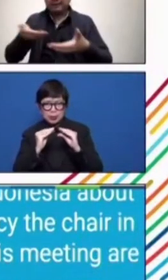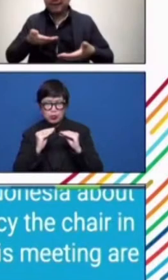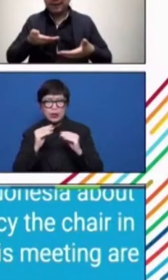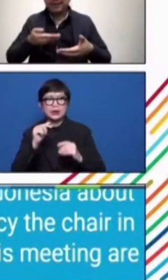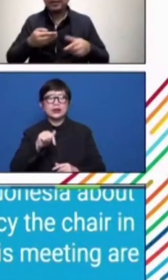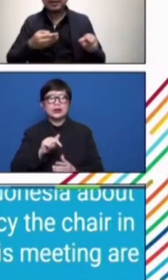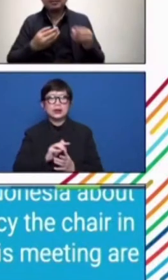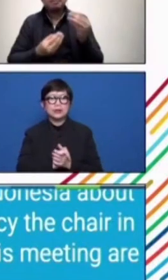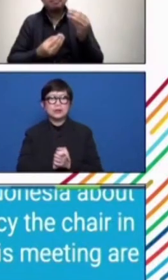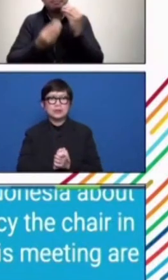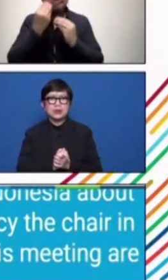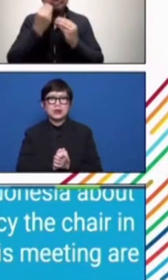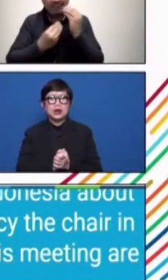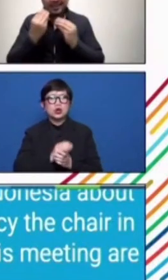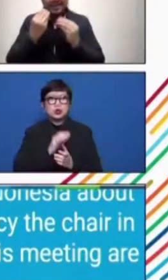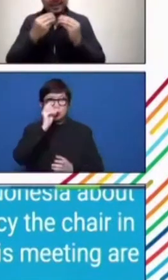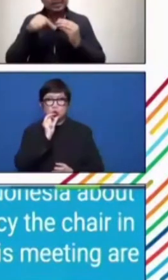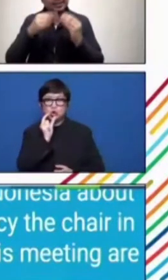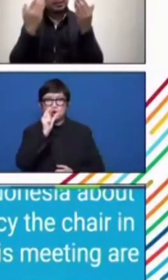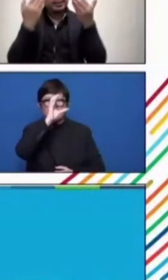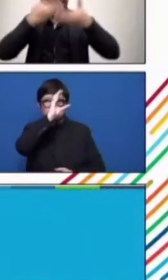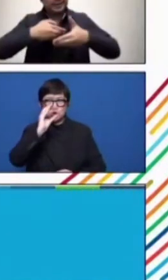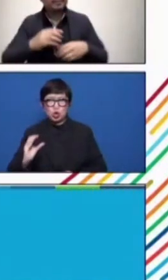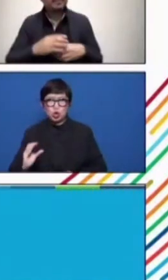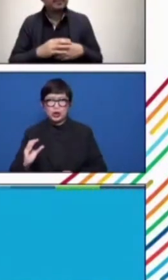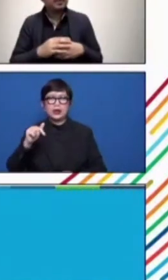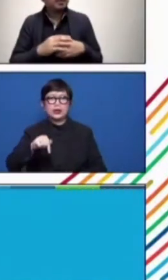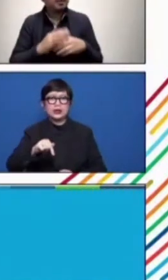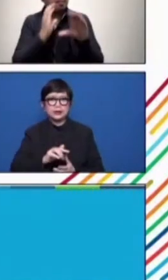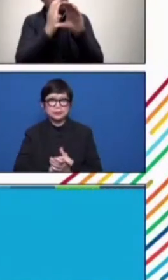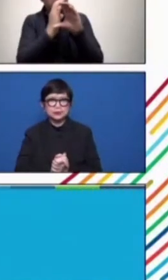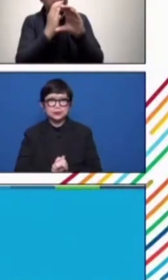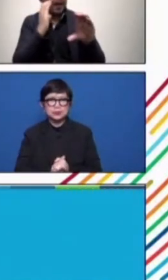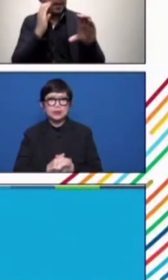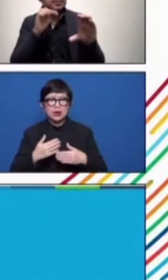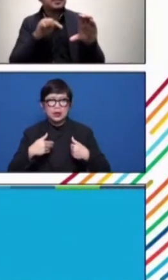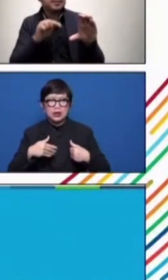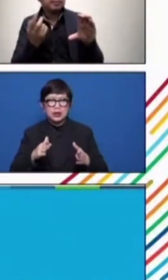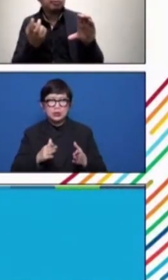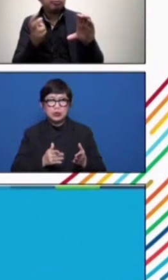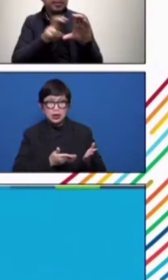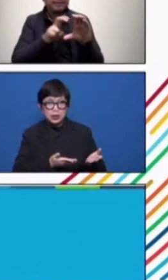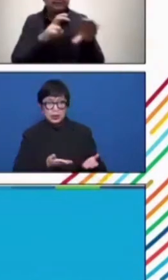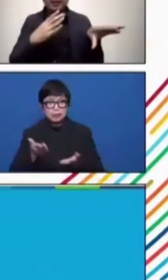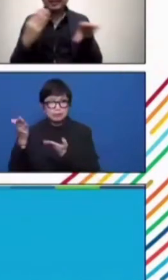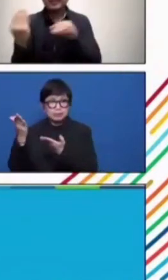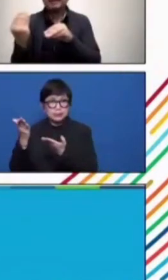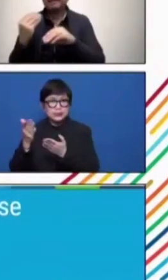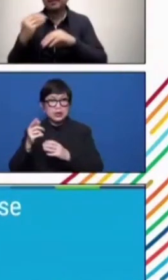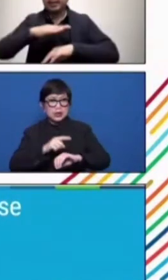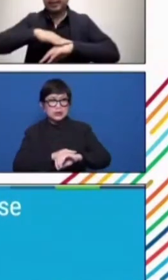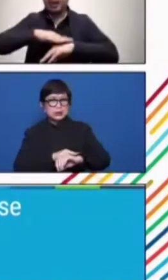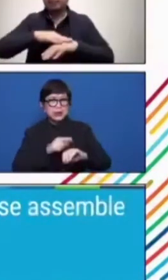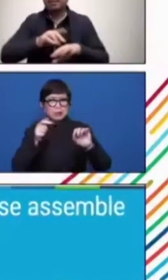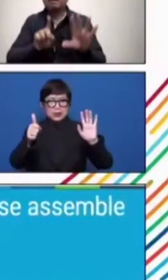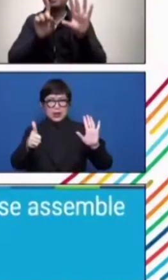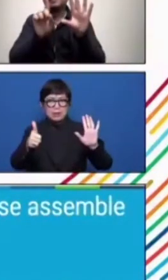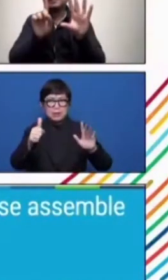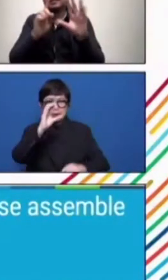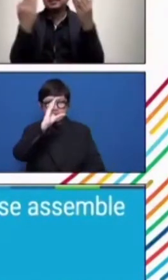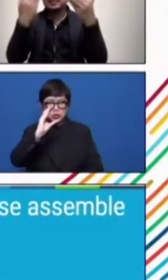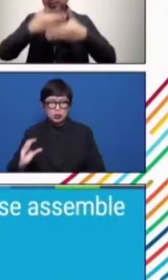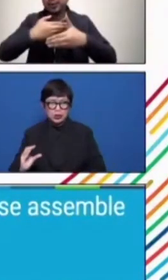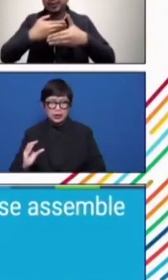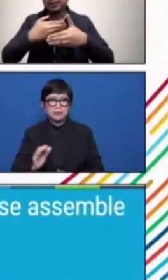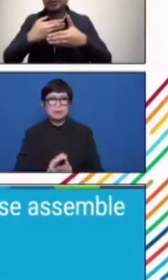this evening and the buses will be leaving from at 6 PM from here so please assemble at the Fairmont Lobby from